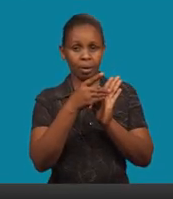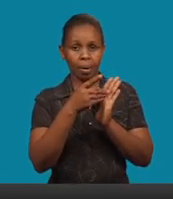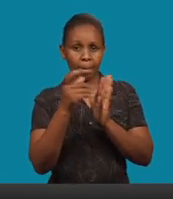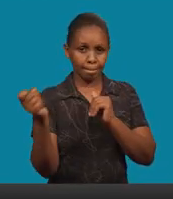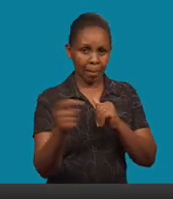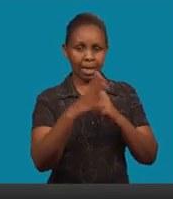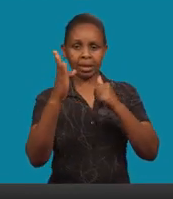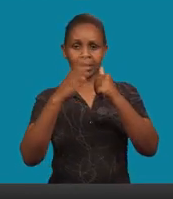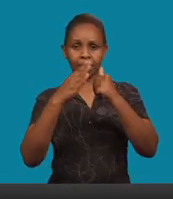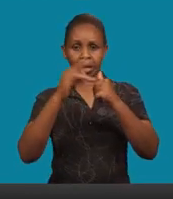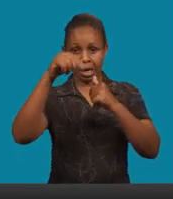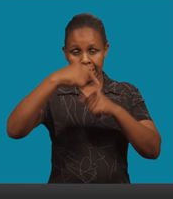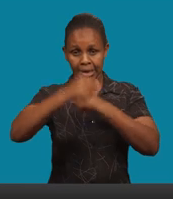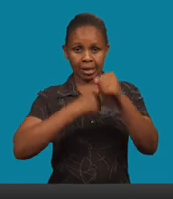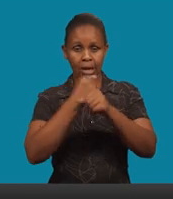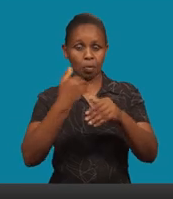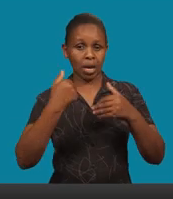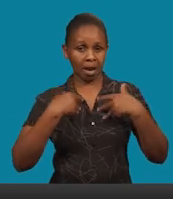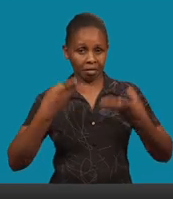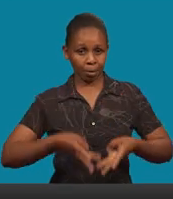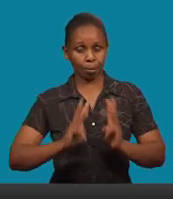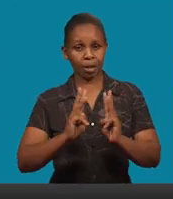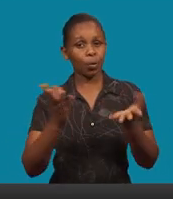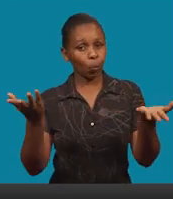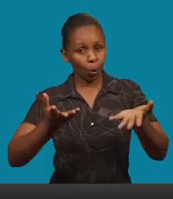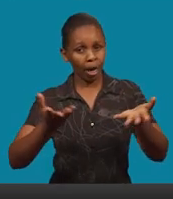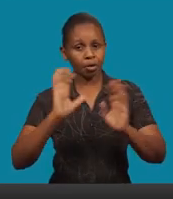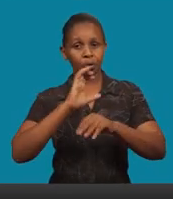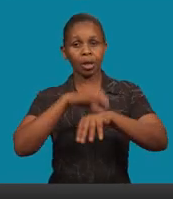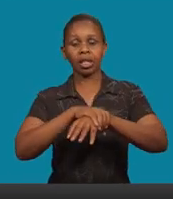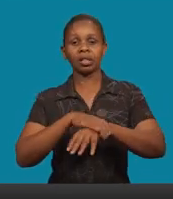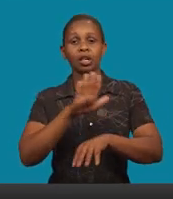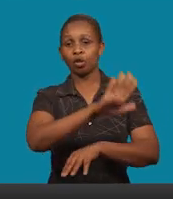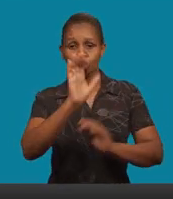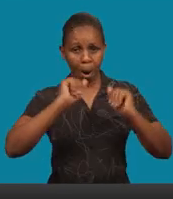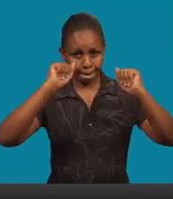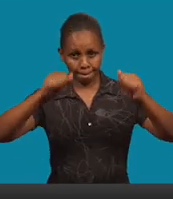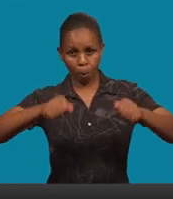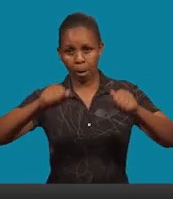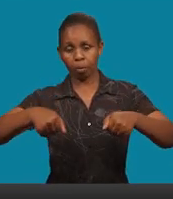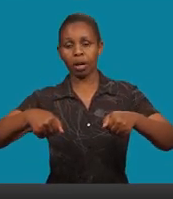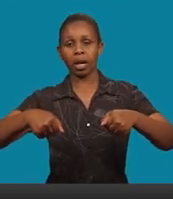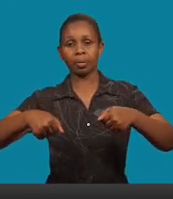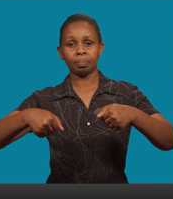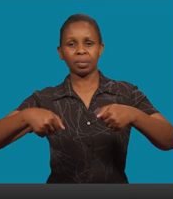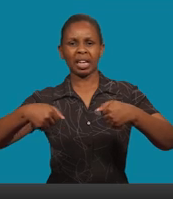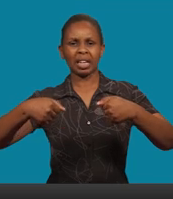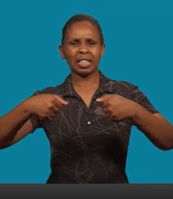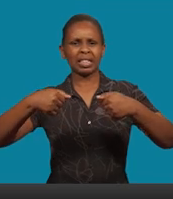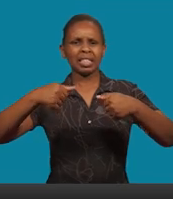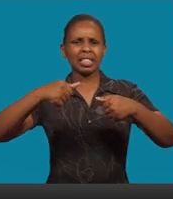We are developing, and by September this year, we will have a mechanism where you can get your